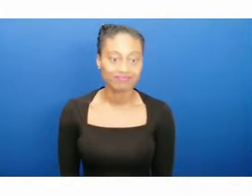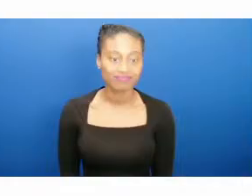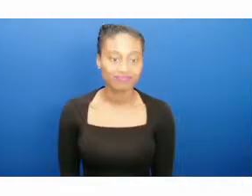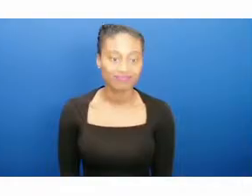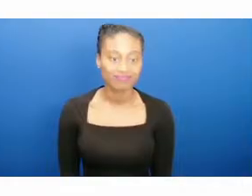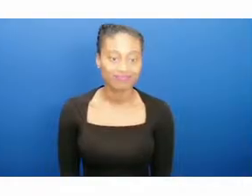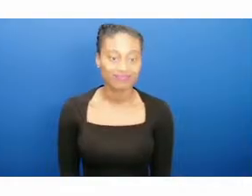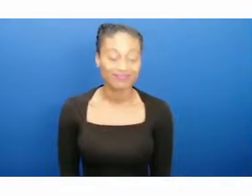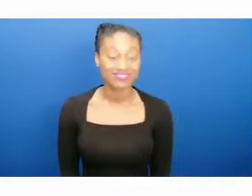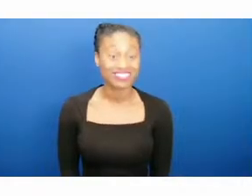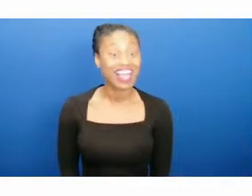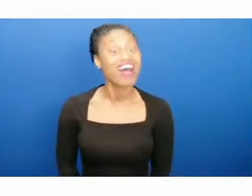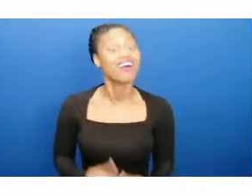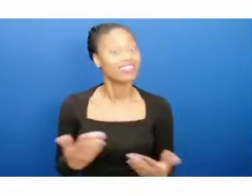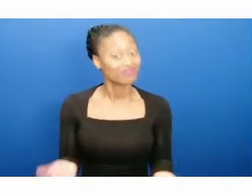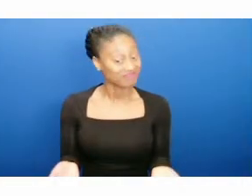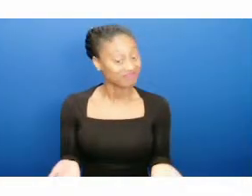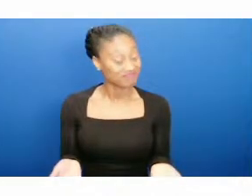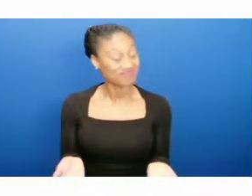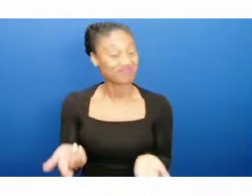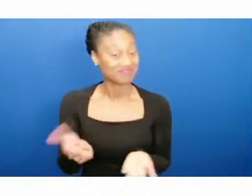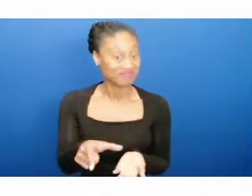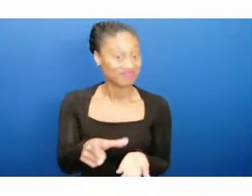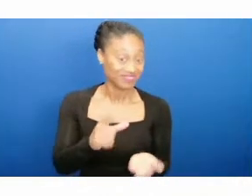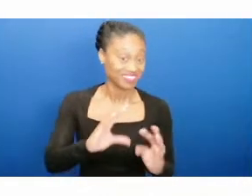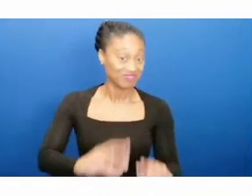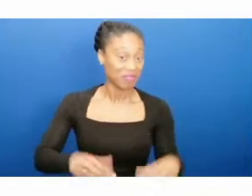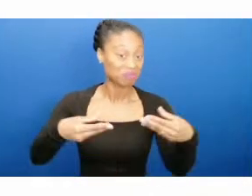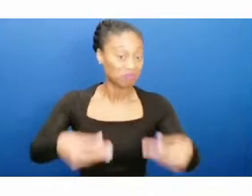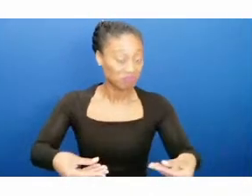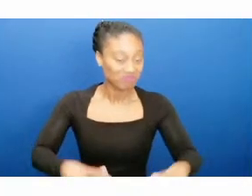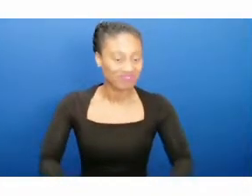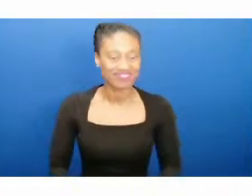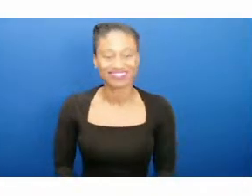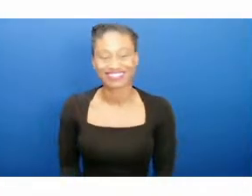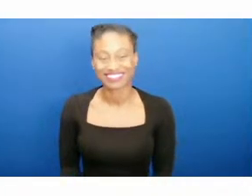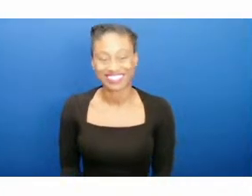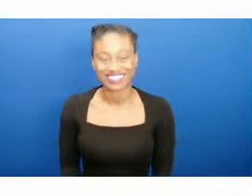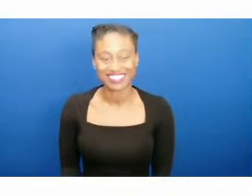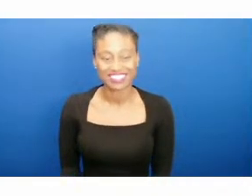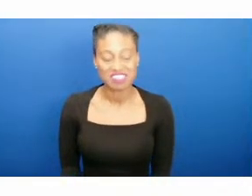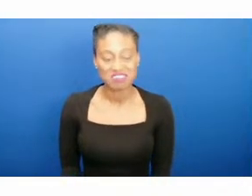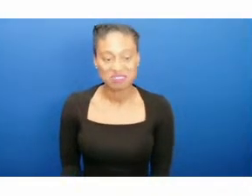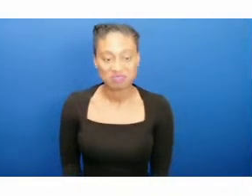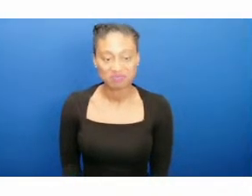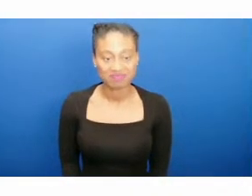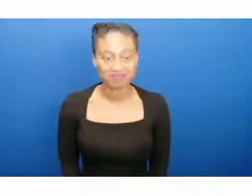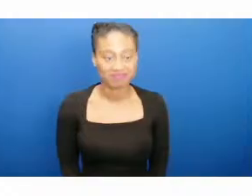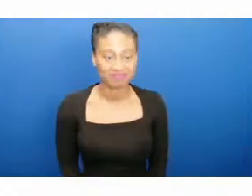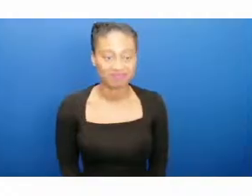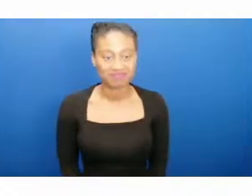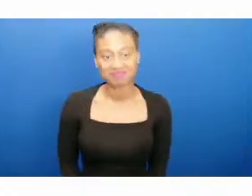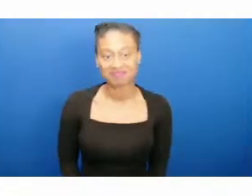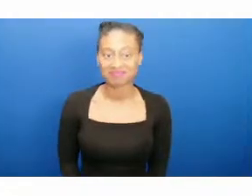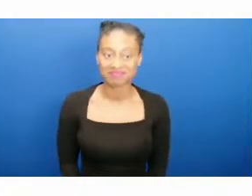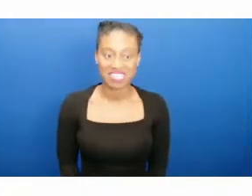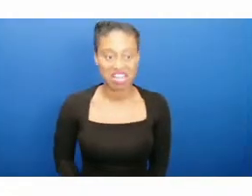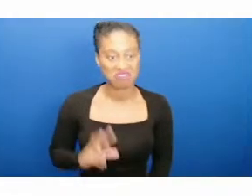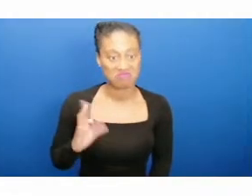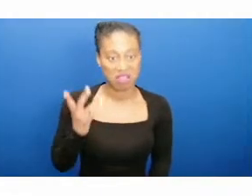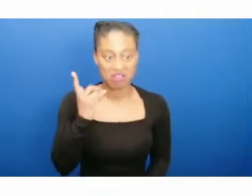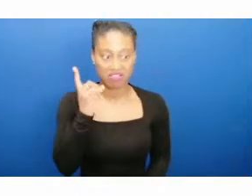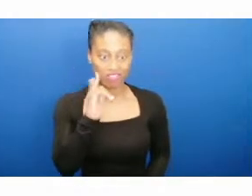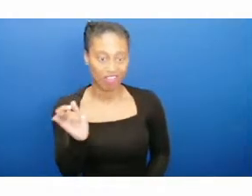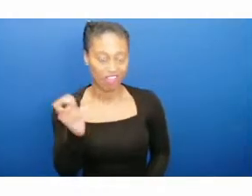Our next taco is flipped. We've got number 3 looking golden and delicious.